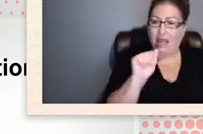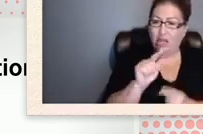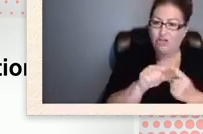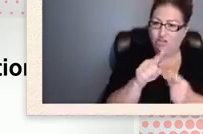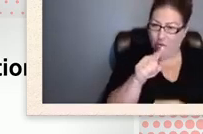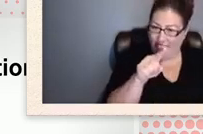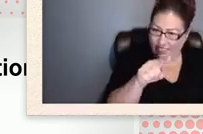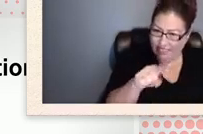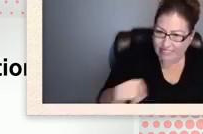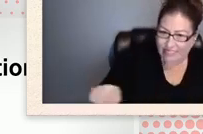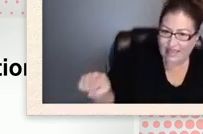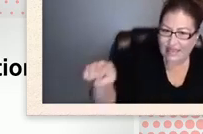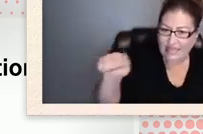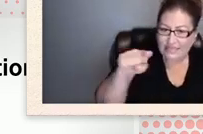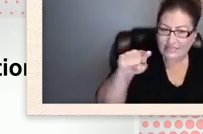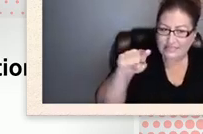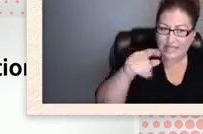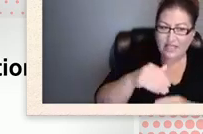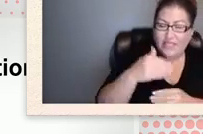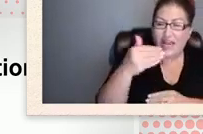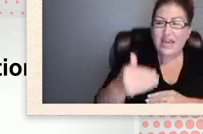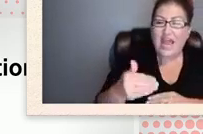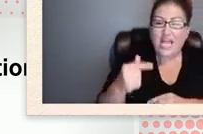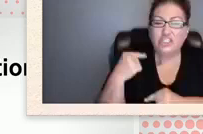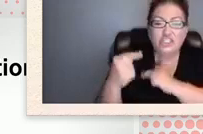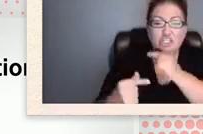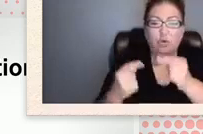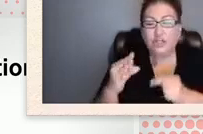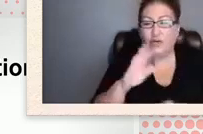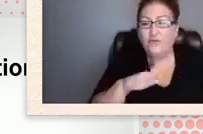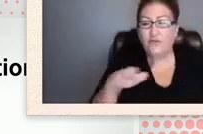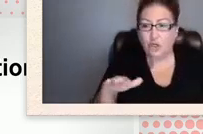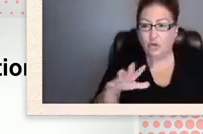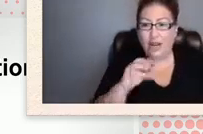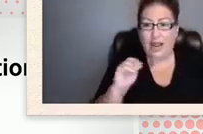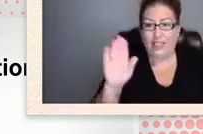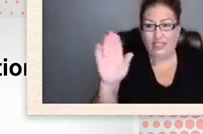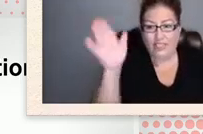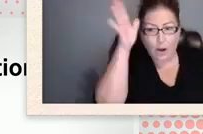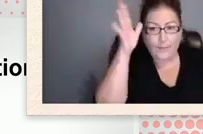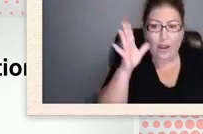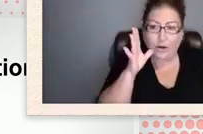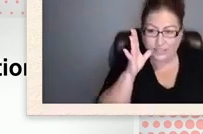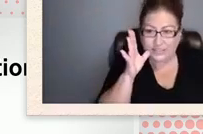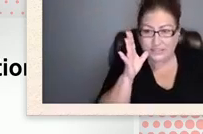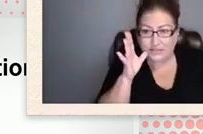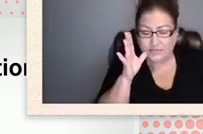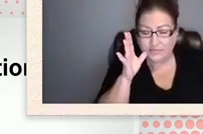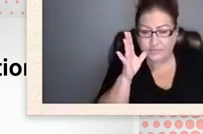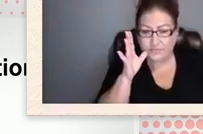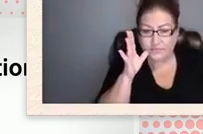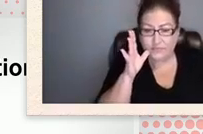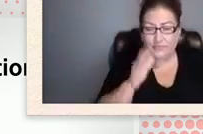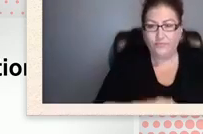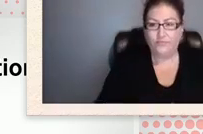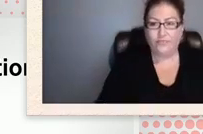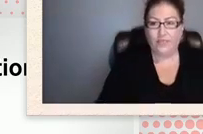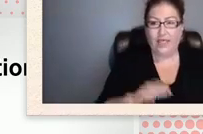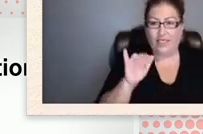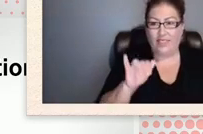these, the next generation of children and their parents. This is the